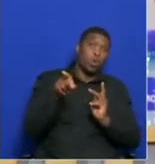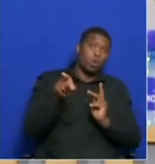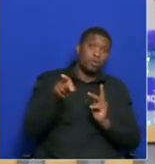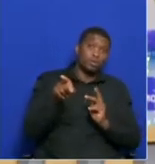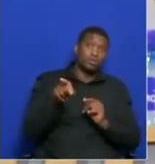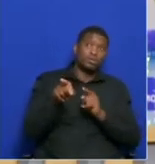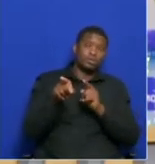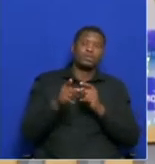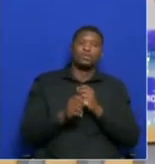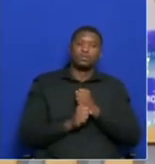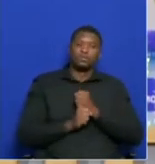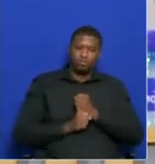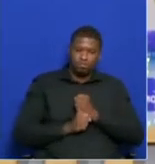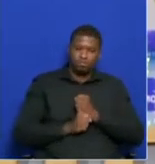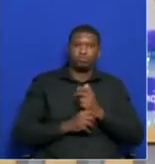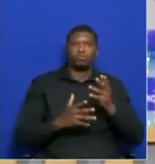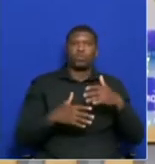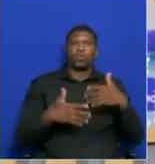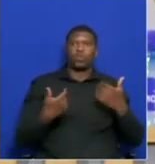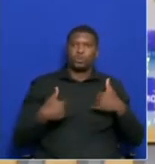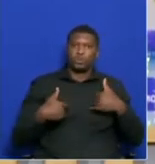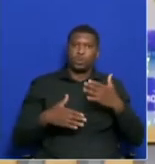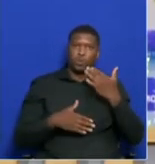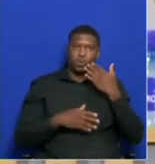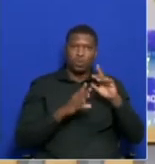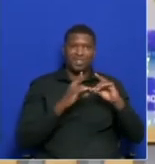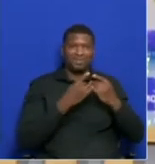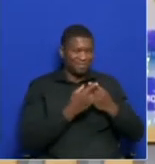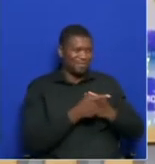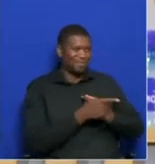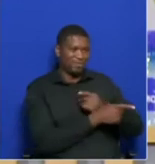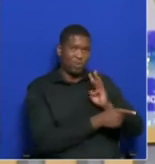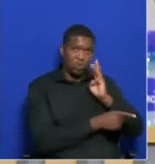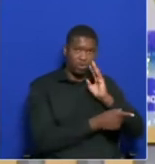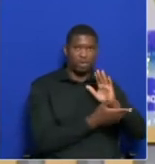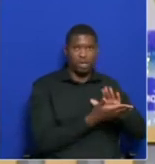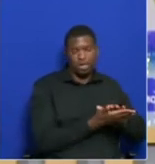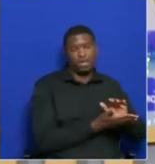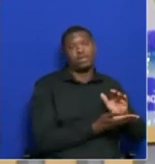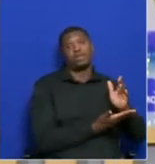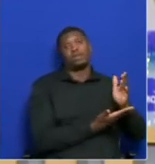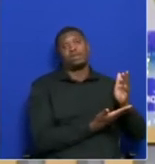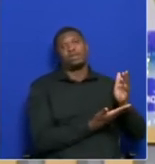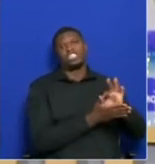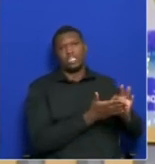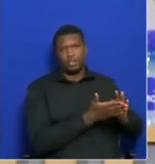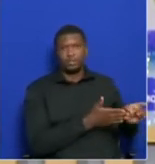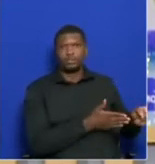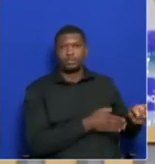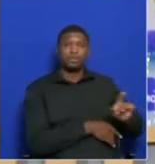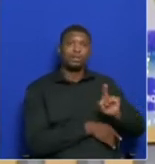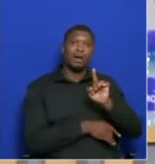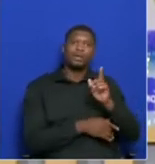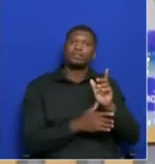of Water and Sanitation without complying and or